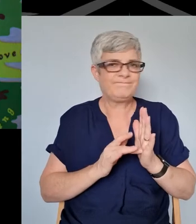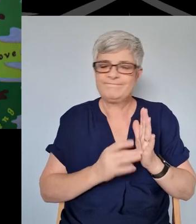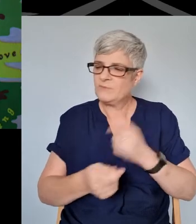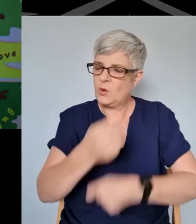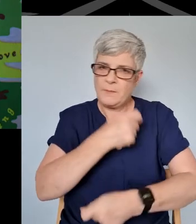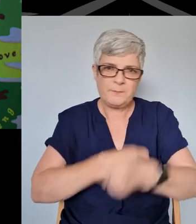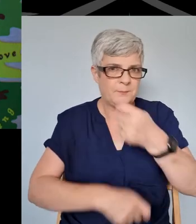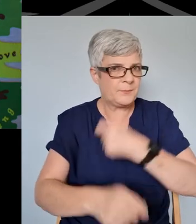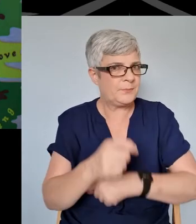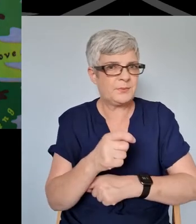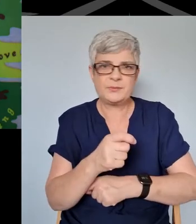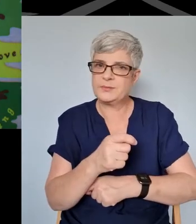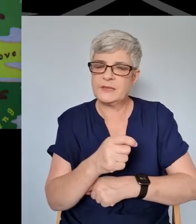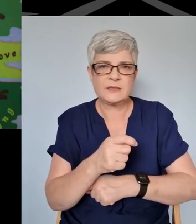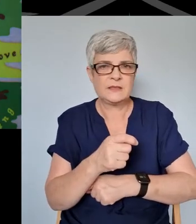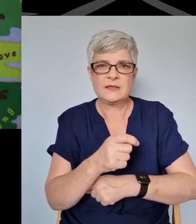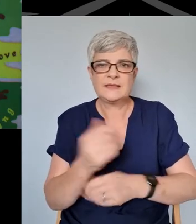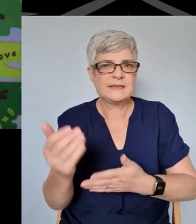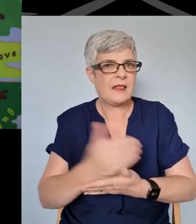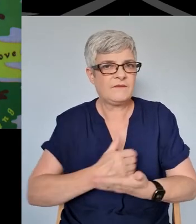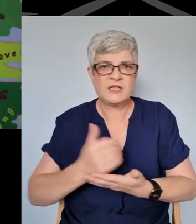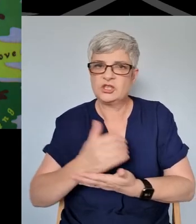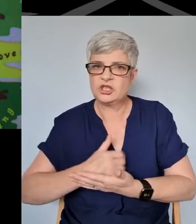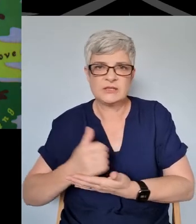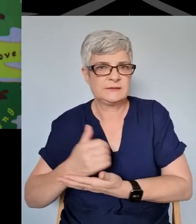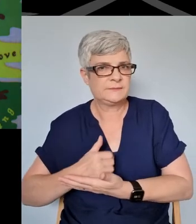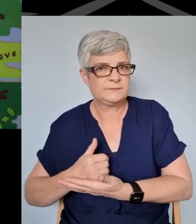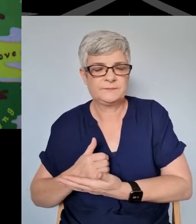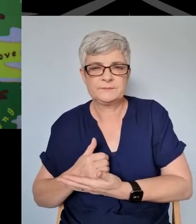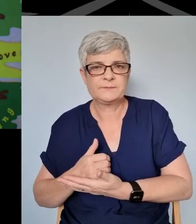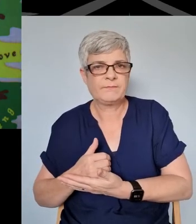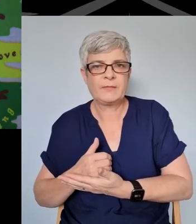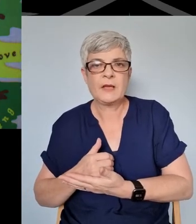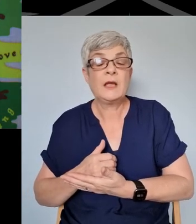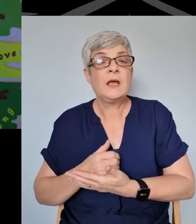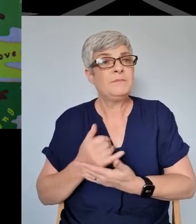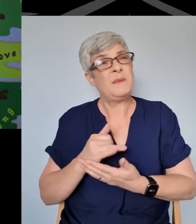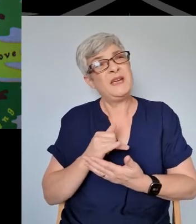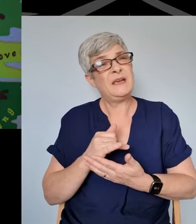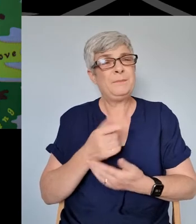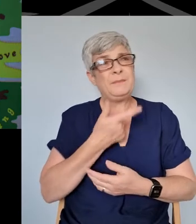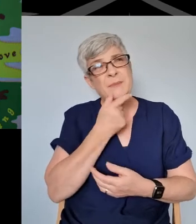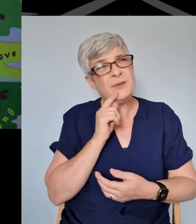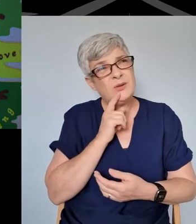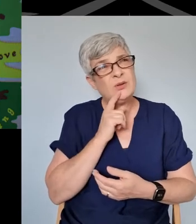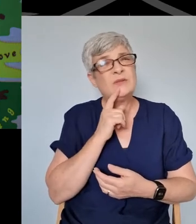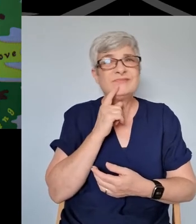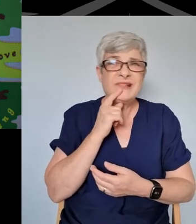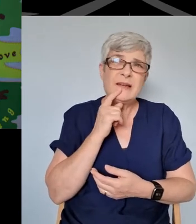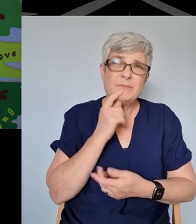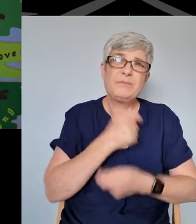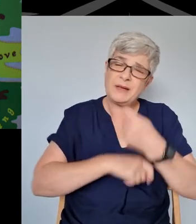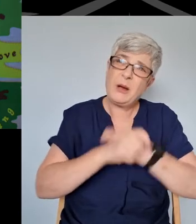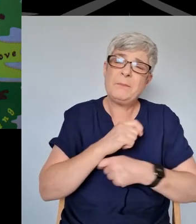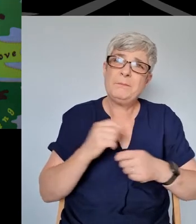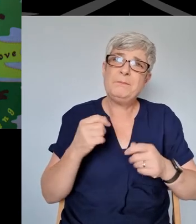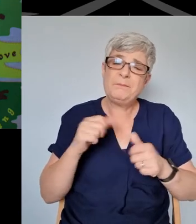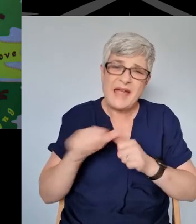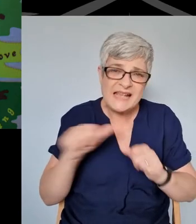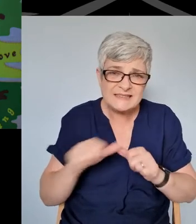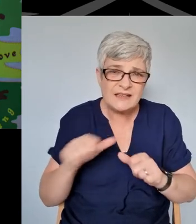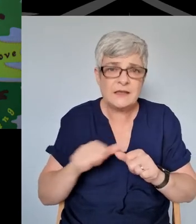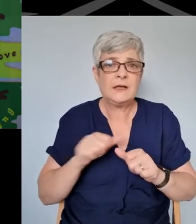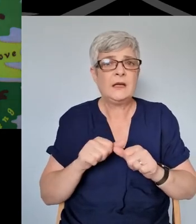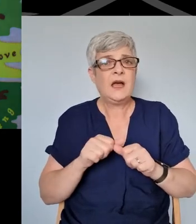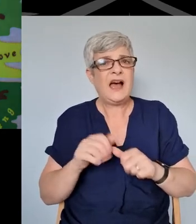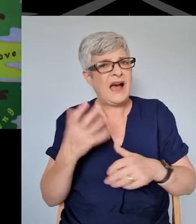bring about by itself needed salvation. It might move people to be a bit better, put some better shape